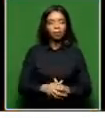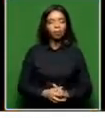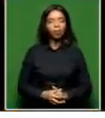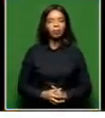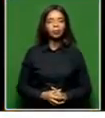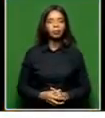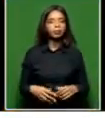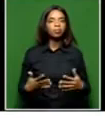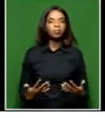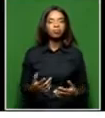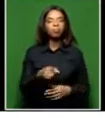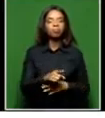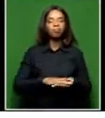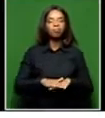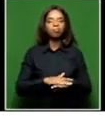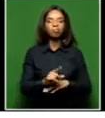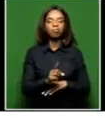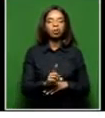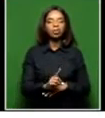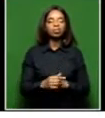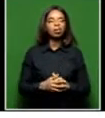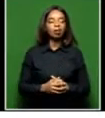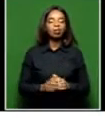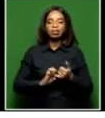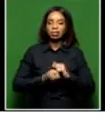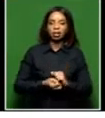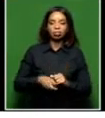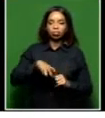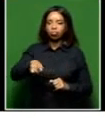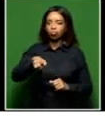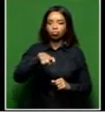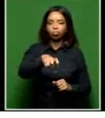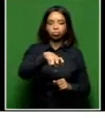Plan B basically is to get on the road as much as we can.